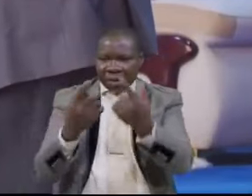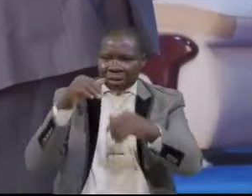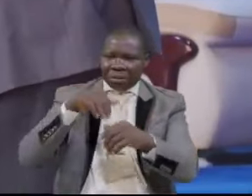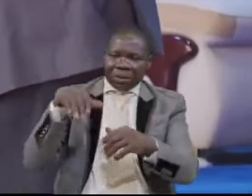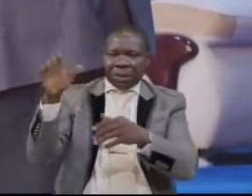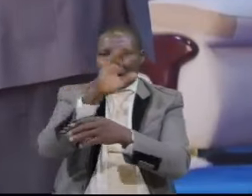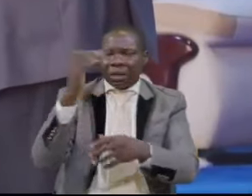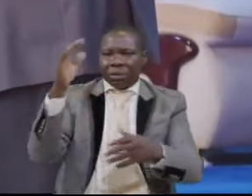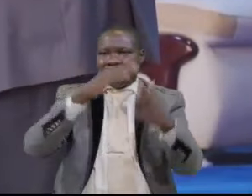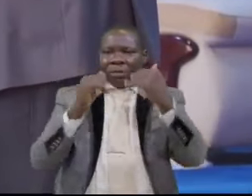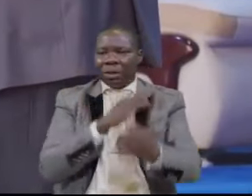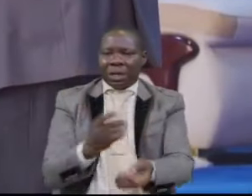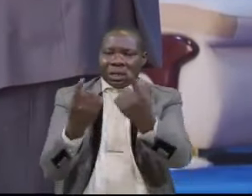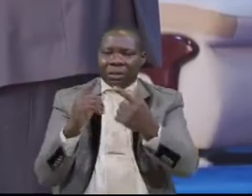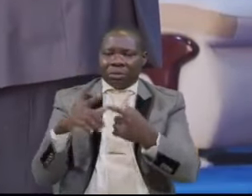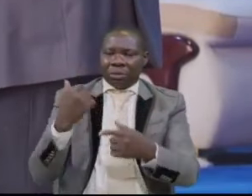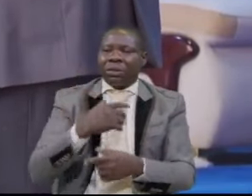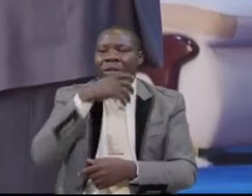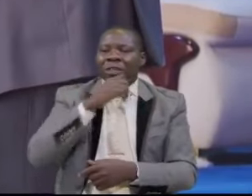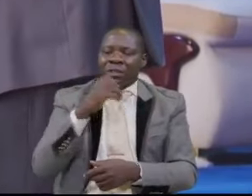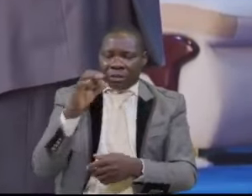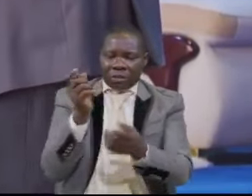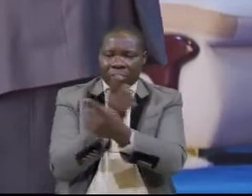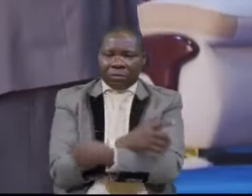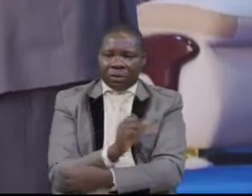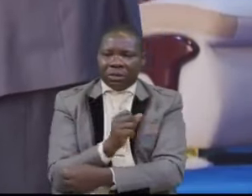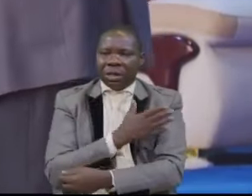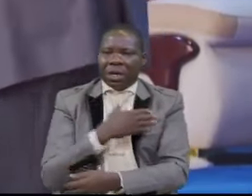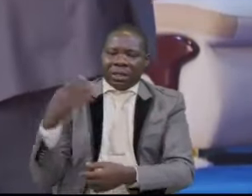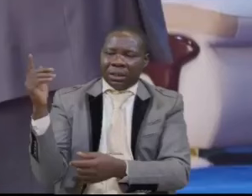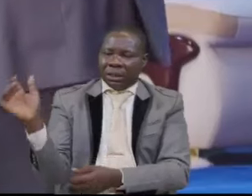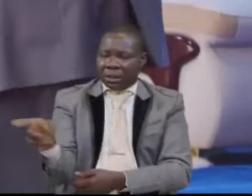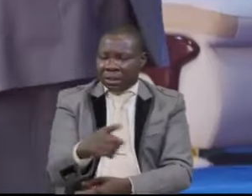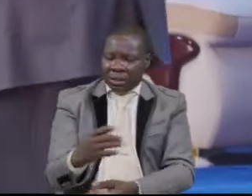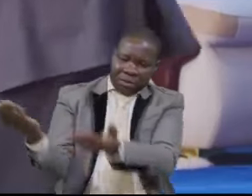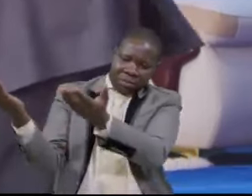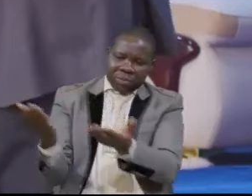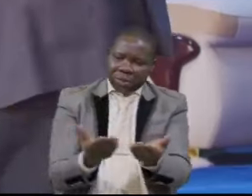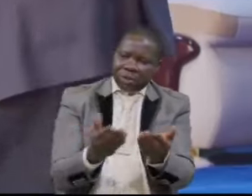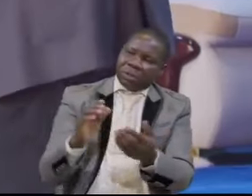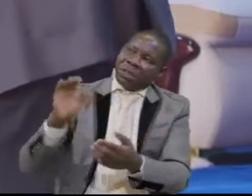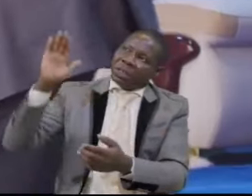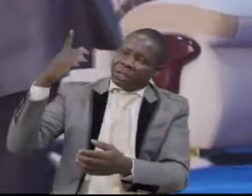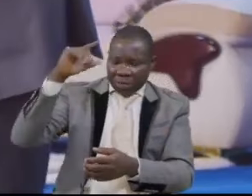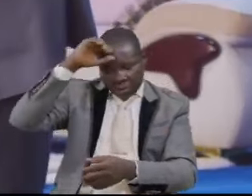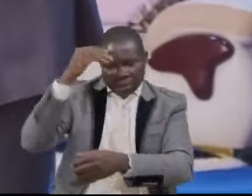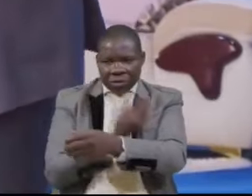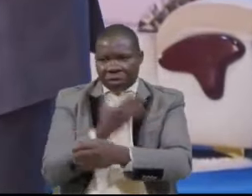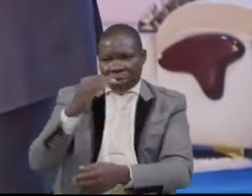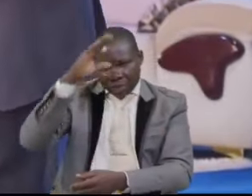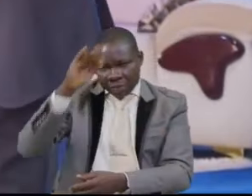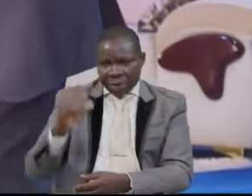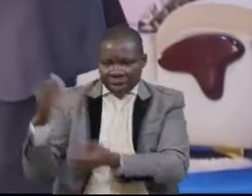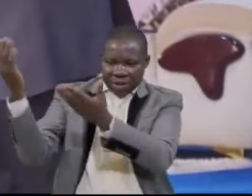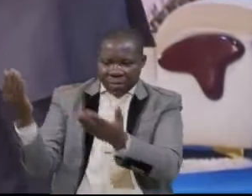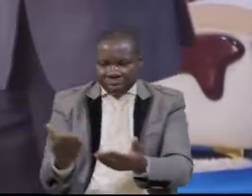the ancient of days, and they brought him, the son of man, near before him, the ancient of days. And then